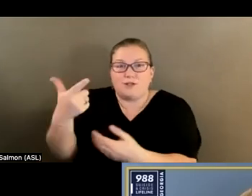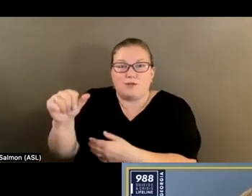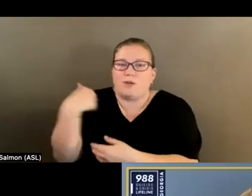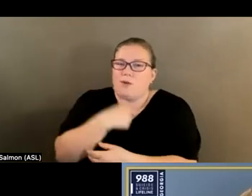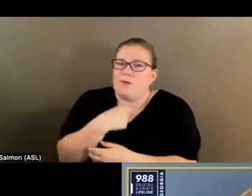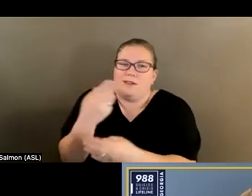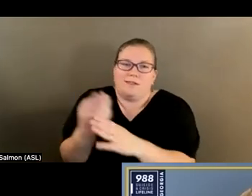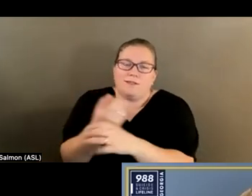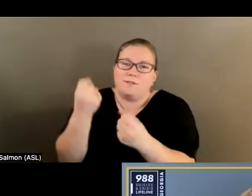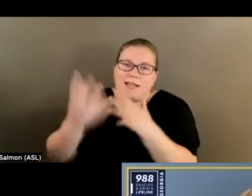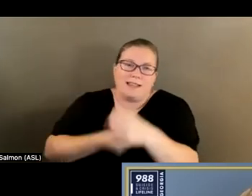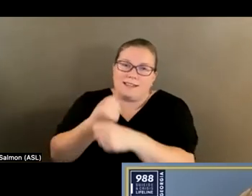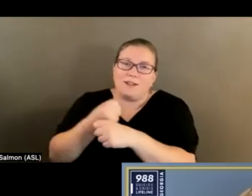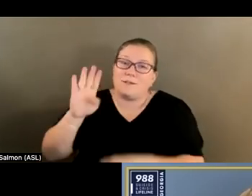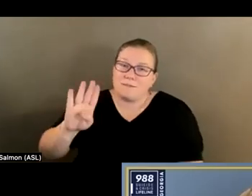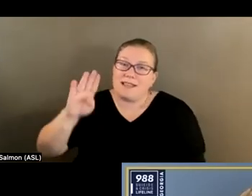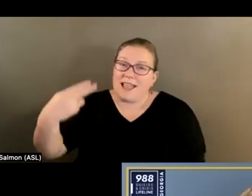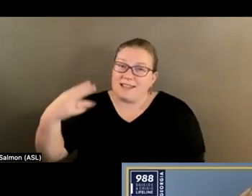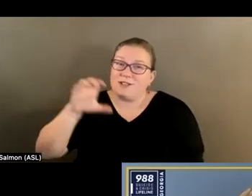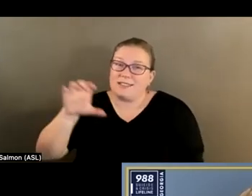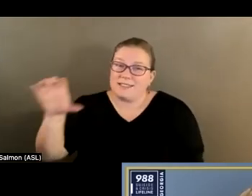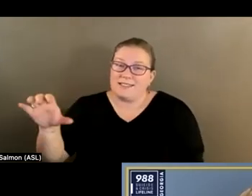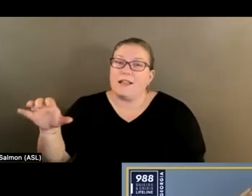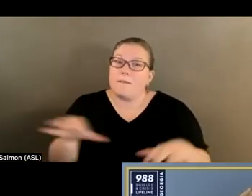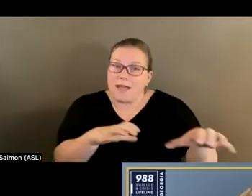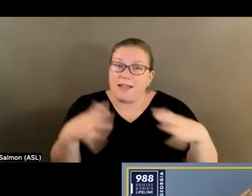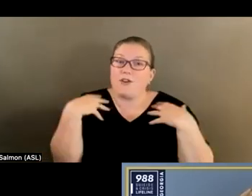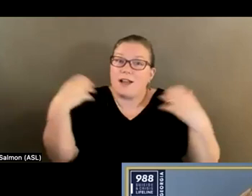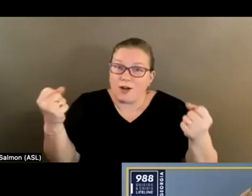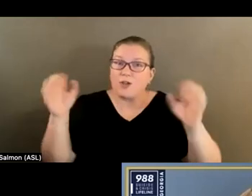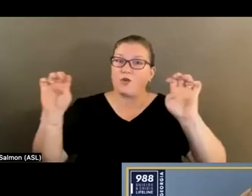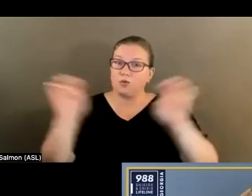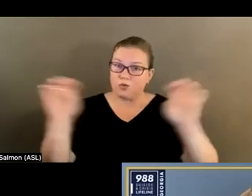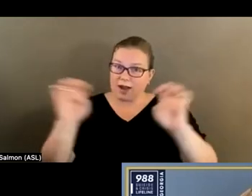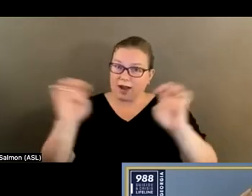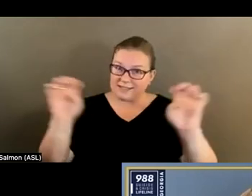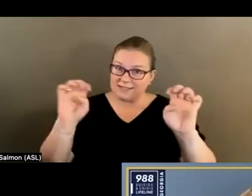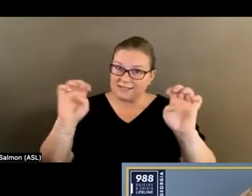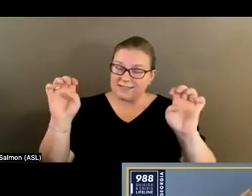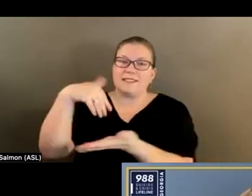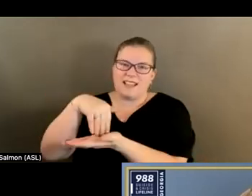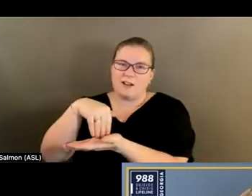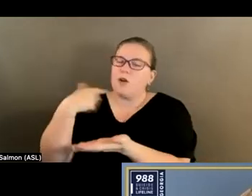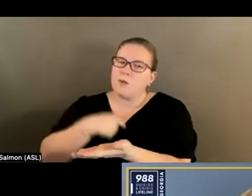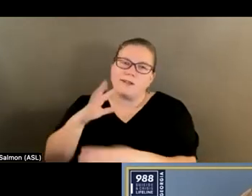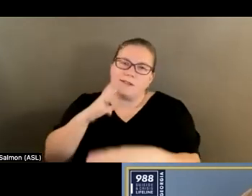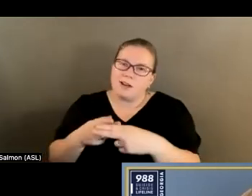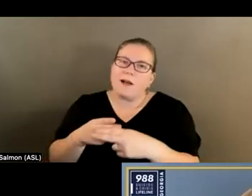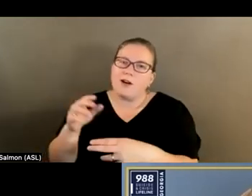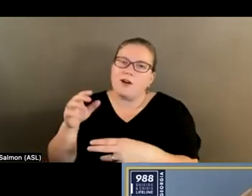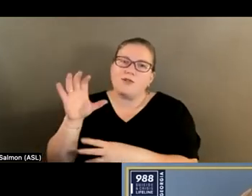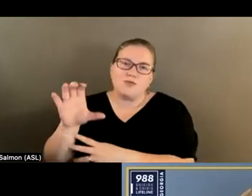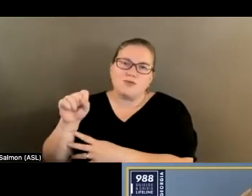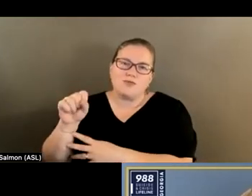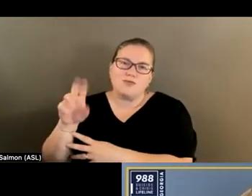some years, BHCC, to refer to our crisis service centers and crisis